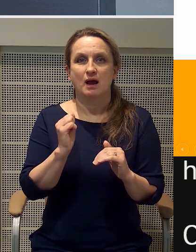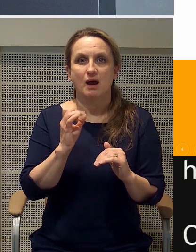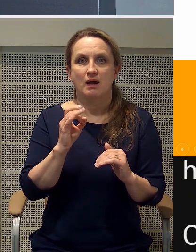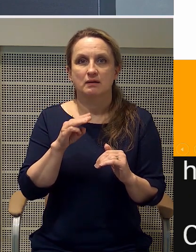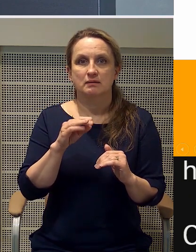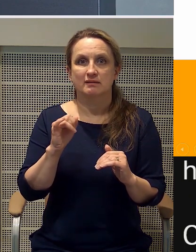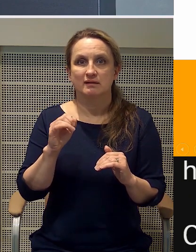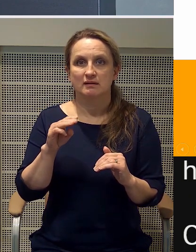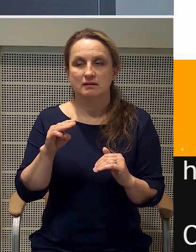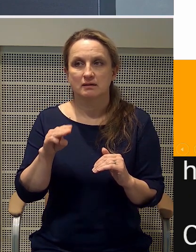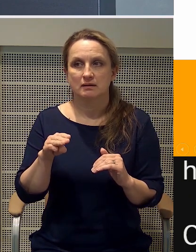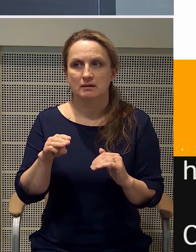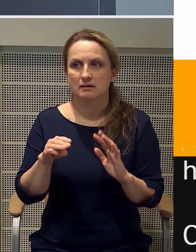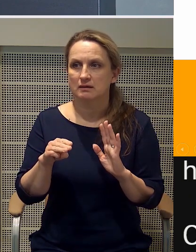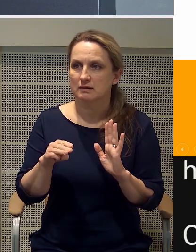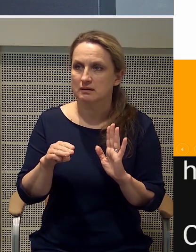themselves.